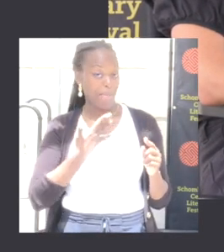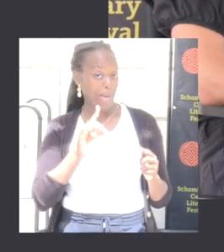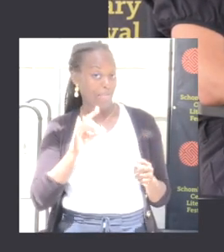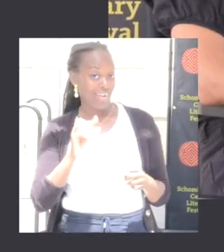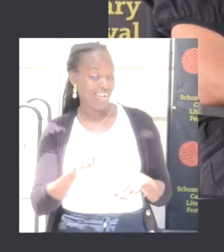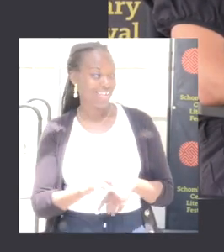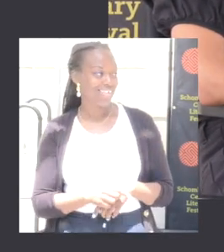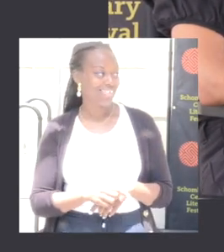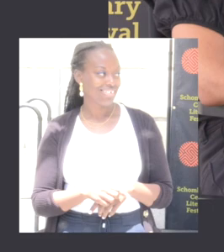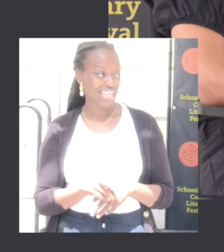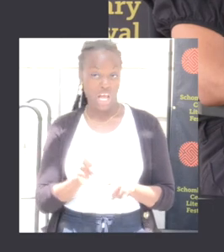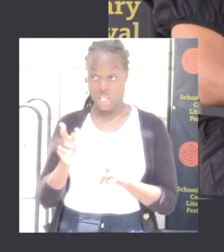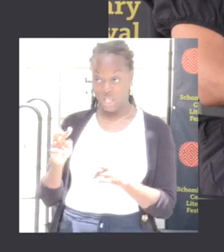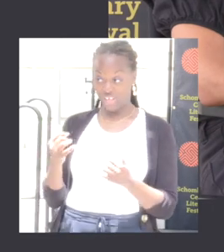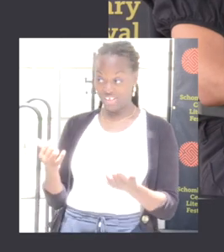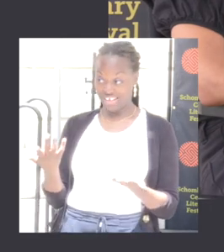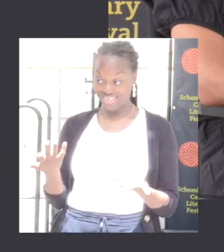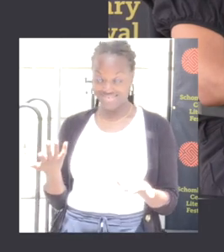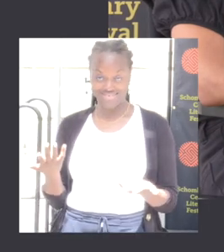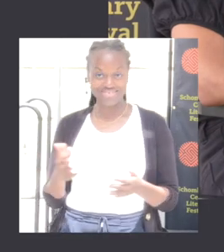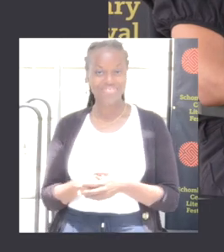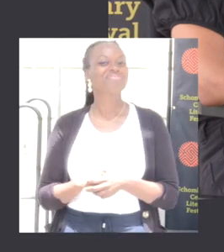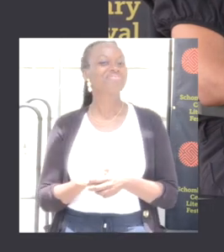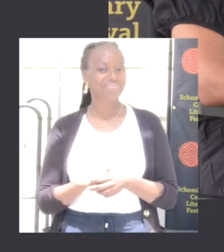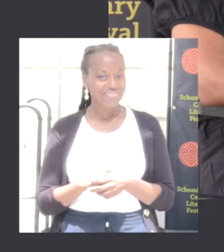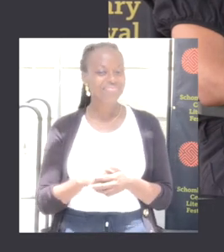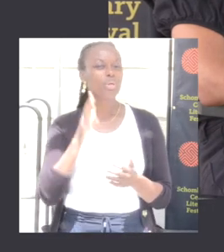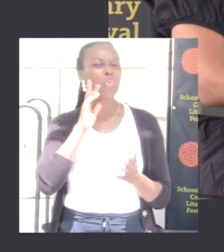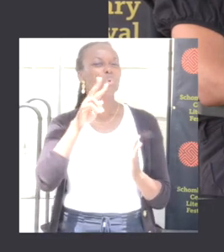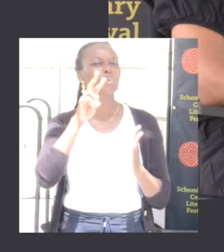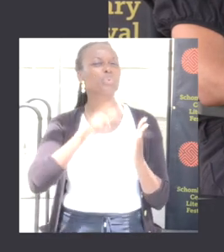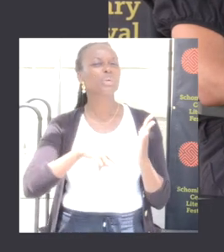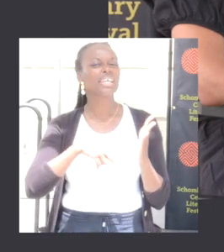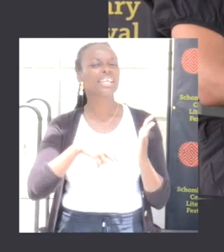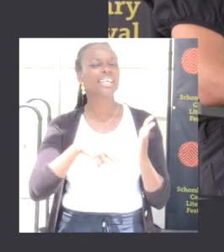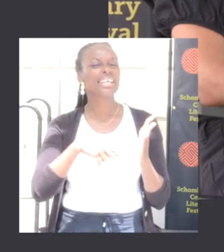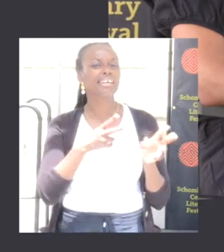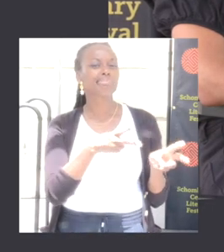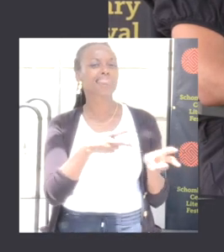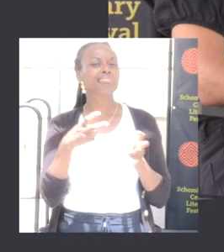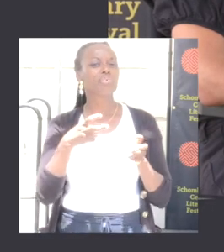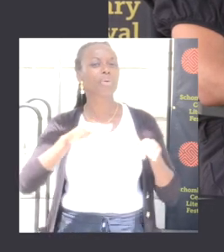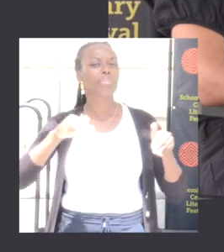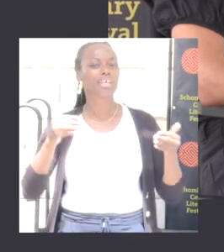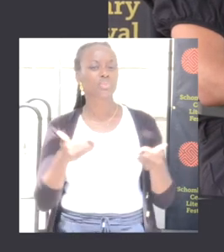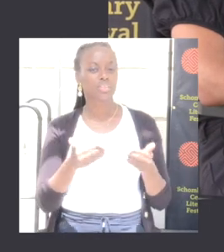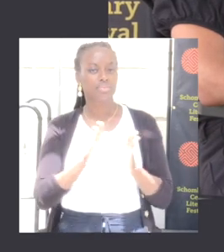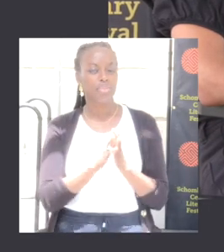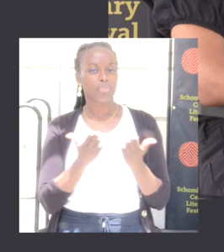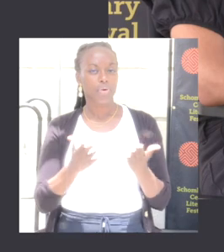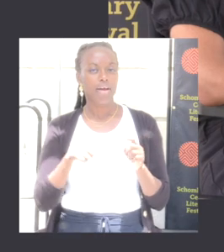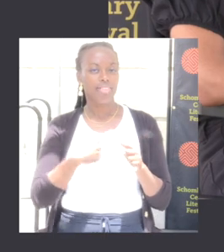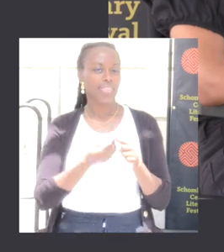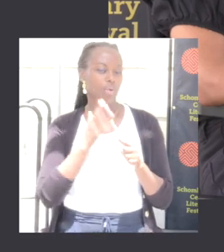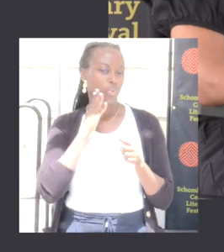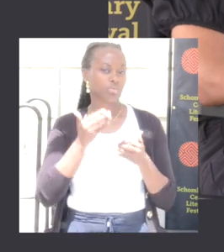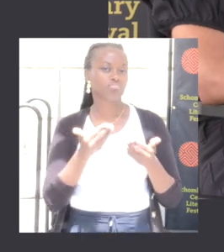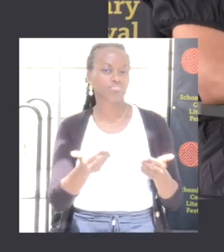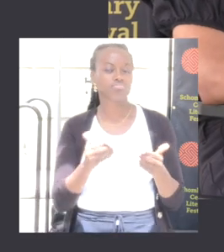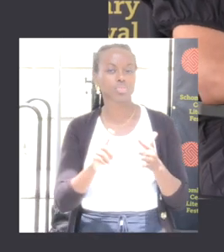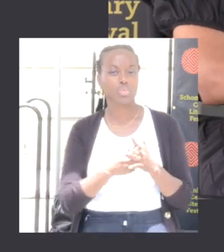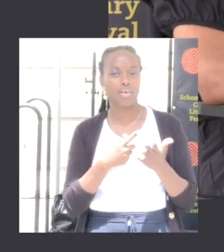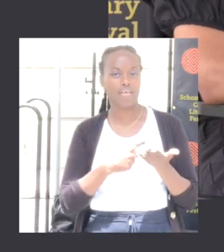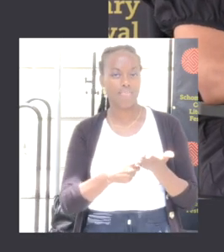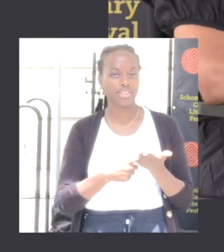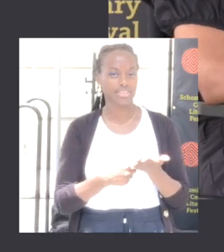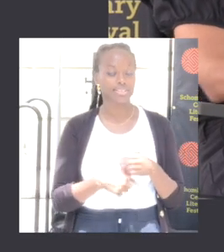look at you now. So anyway, I'm just going to read a quick excerpt from the introduction of the book, and then we'll jump into the conversation. So